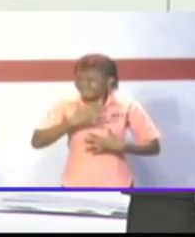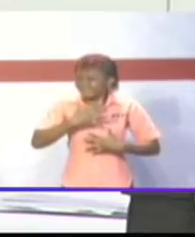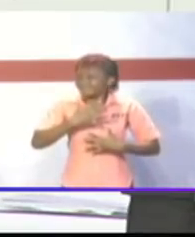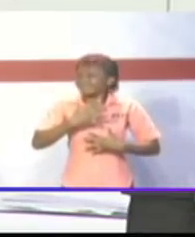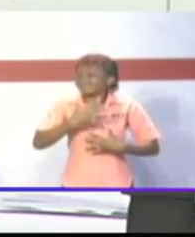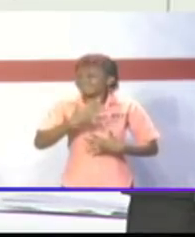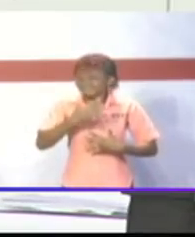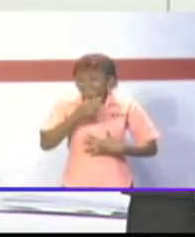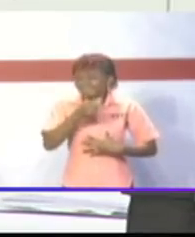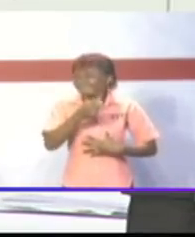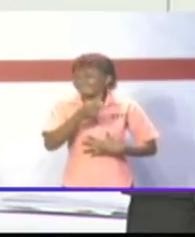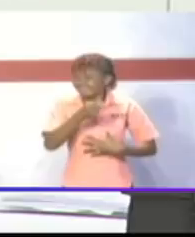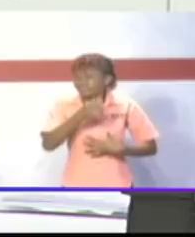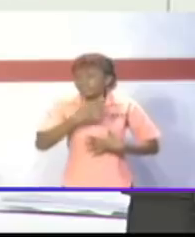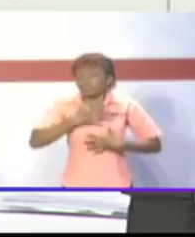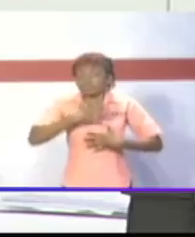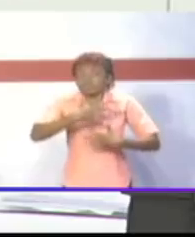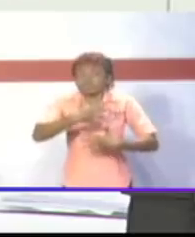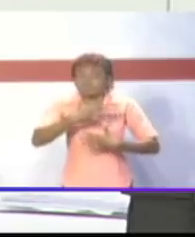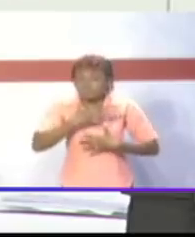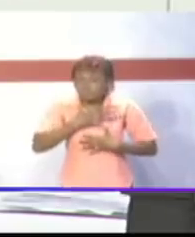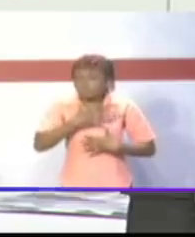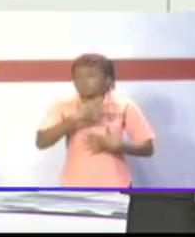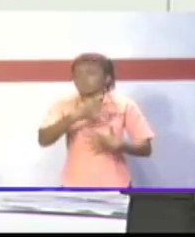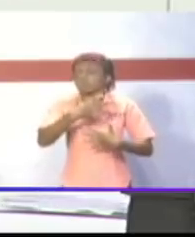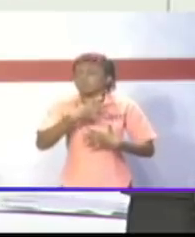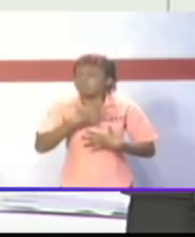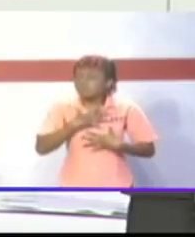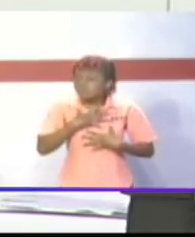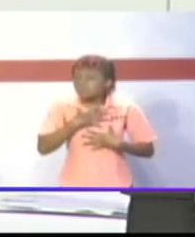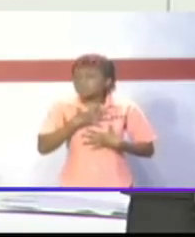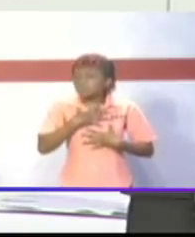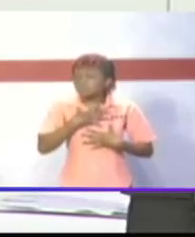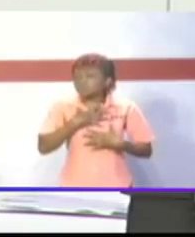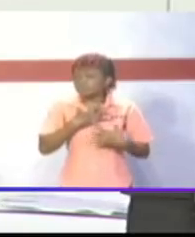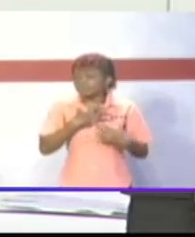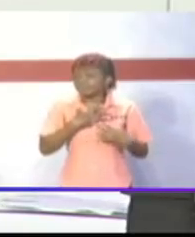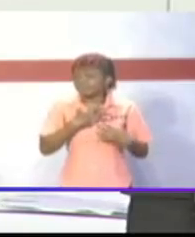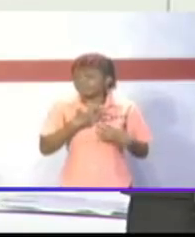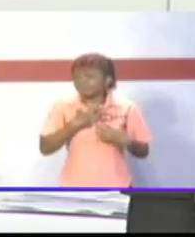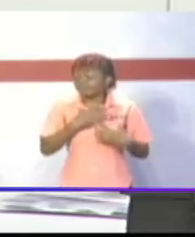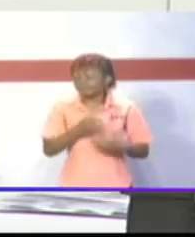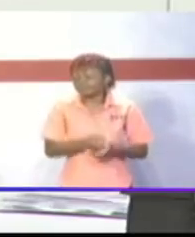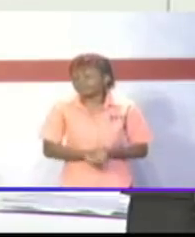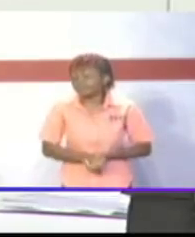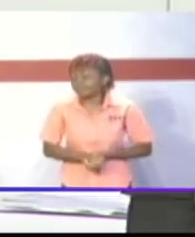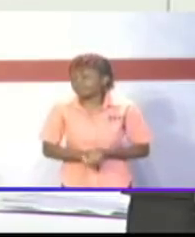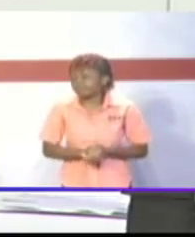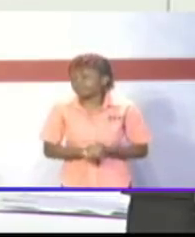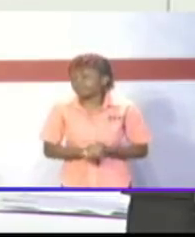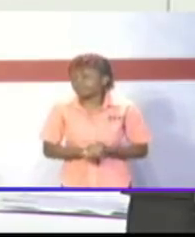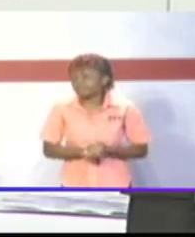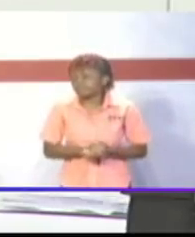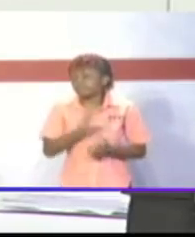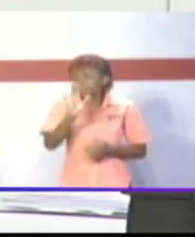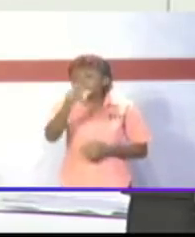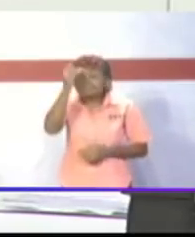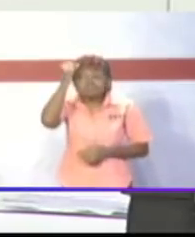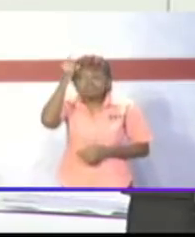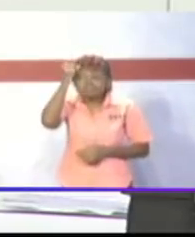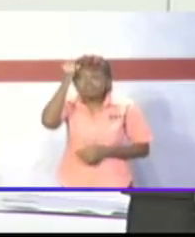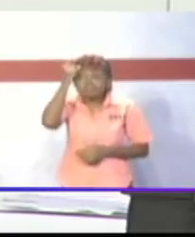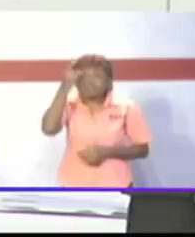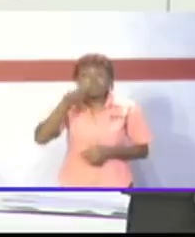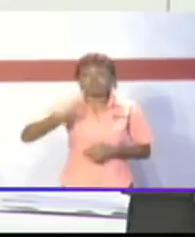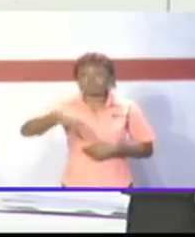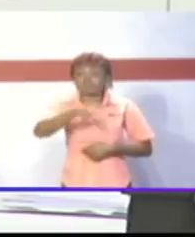more rapidly and shallow. Now, we have given patients what are normal indices, normal respiratory rates, and we tell them to time